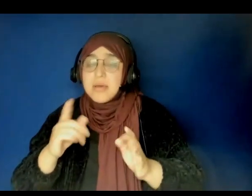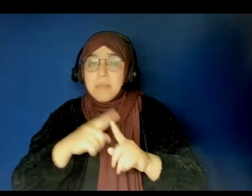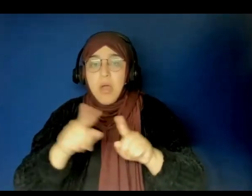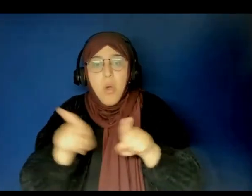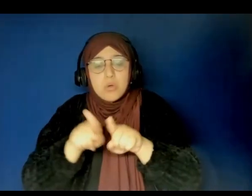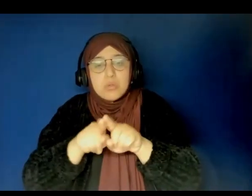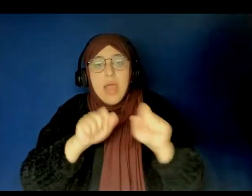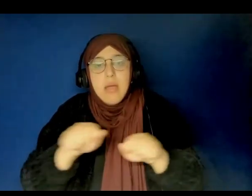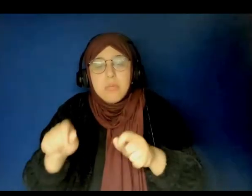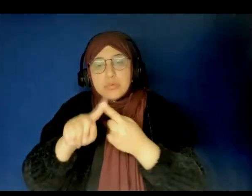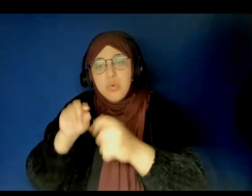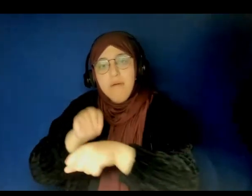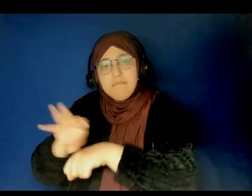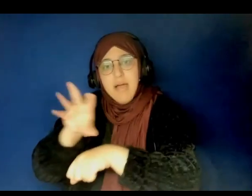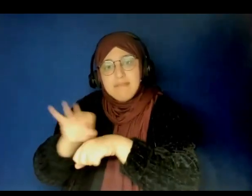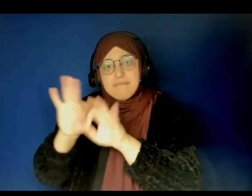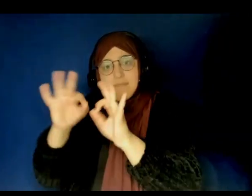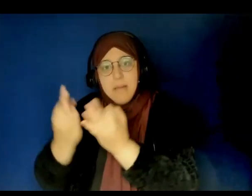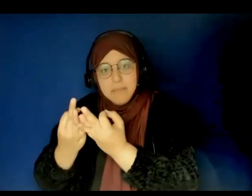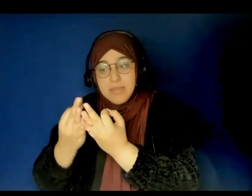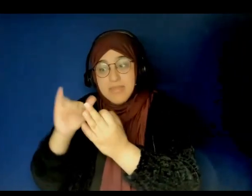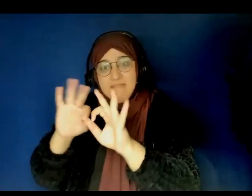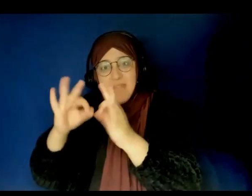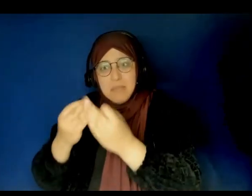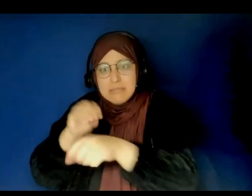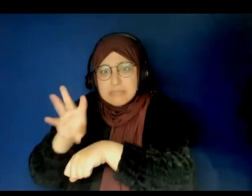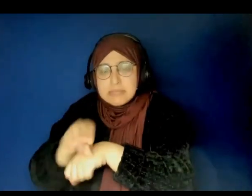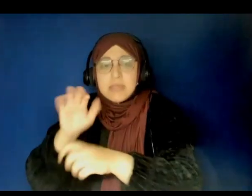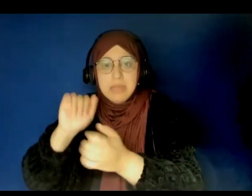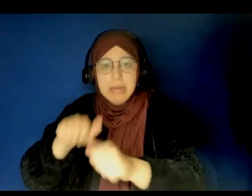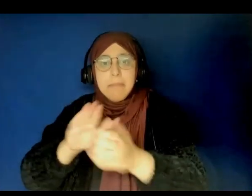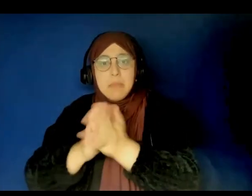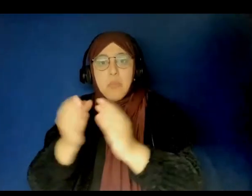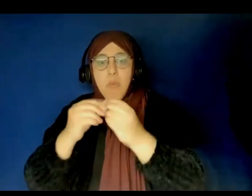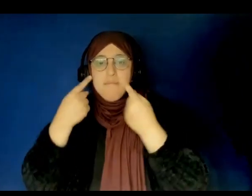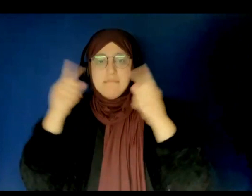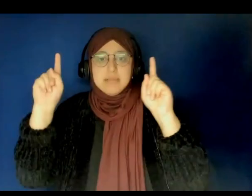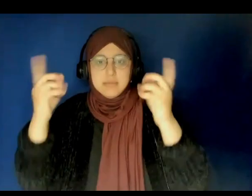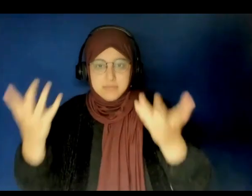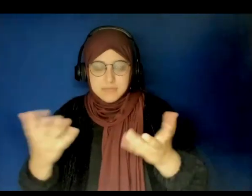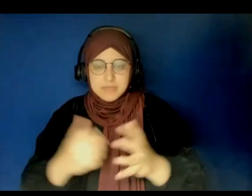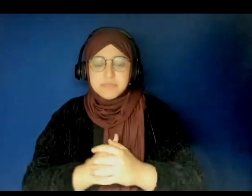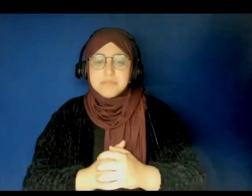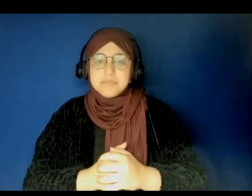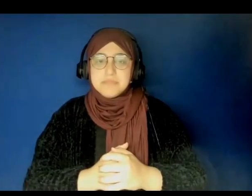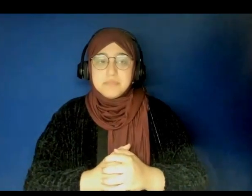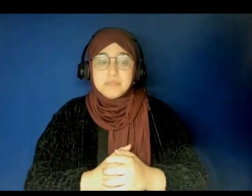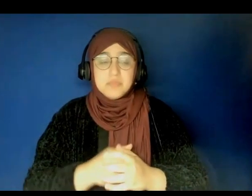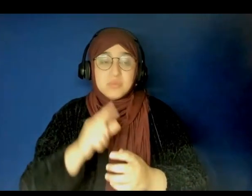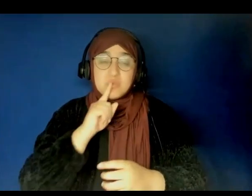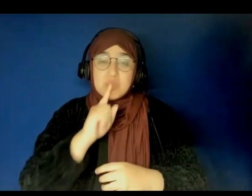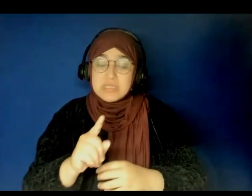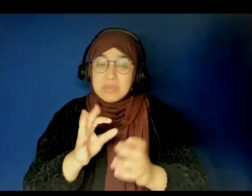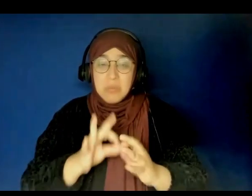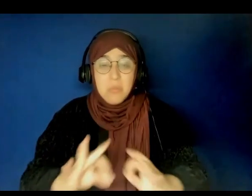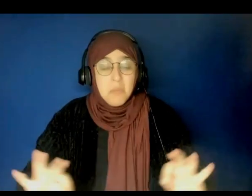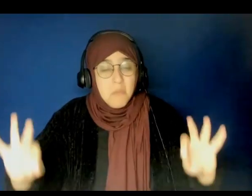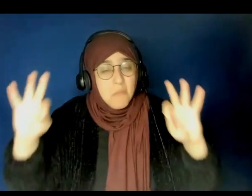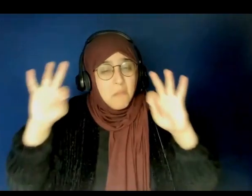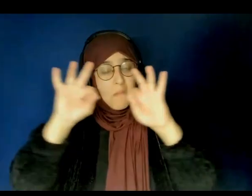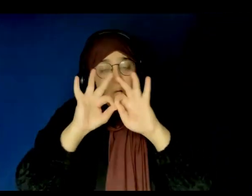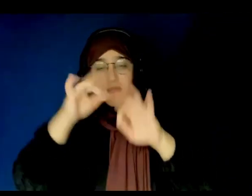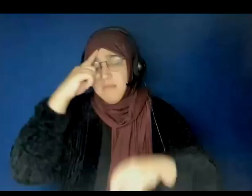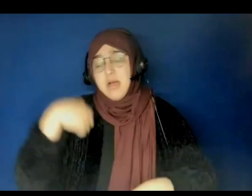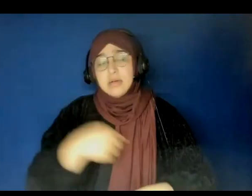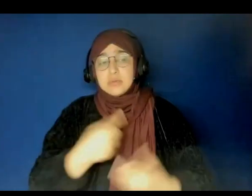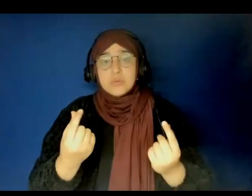effectively. And all of these things have been quantified. So it's important for us to be honest about the idea